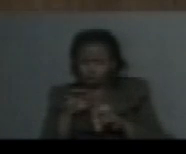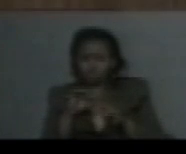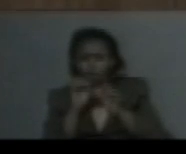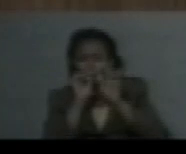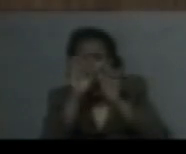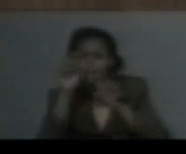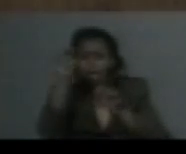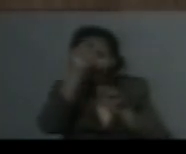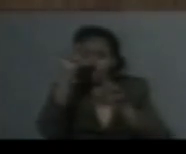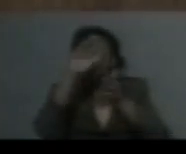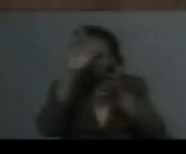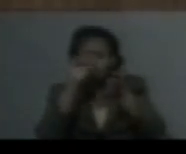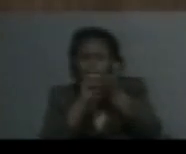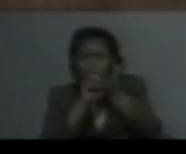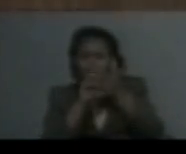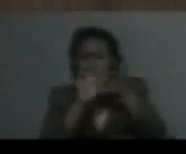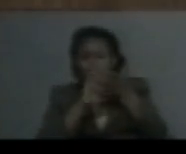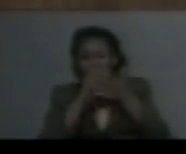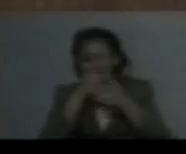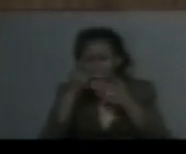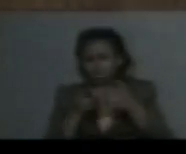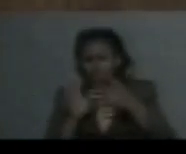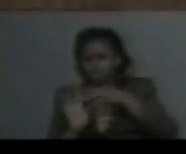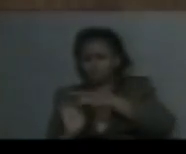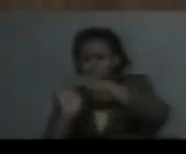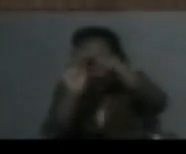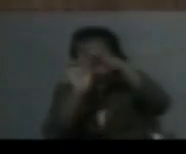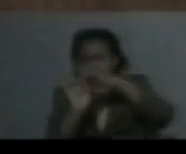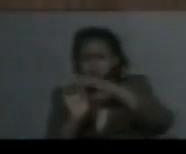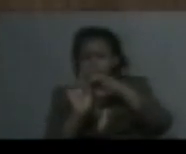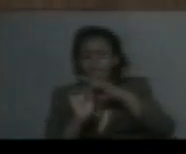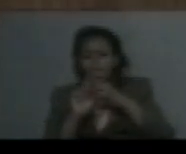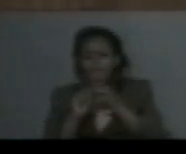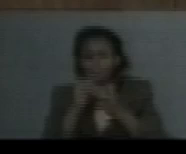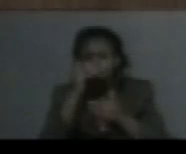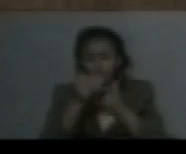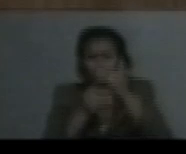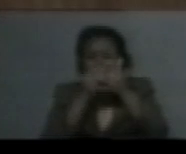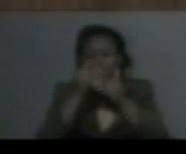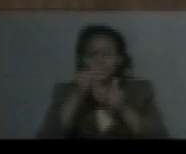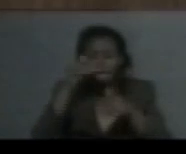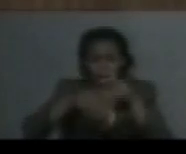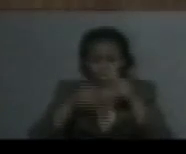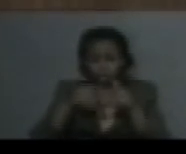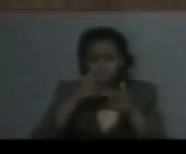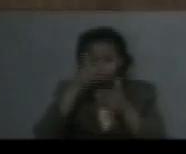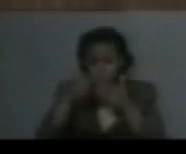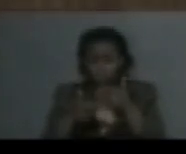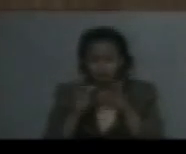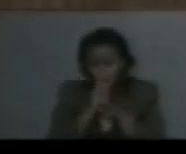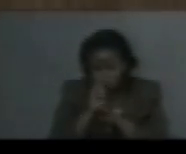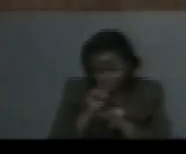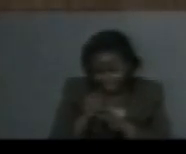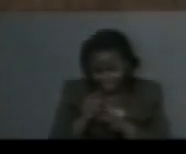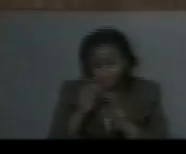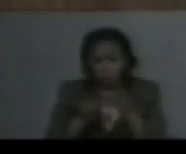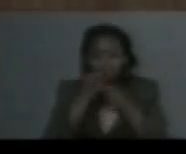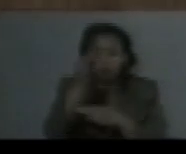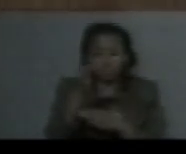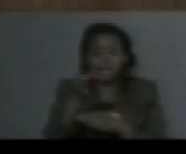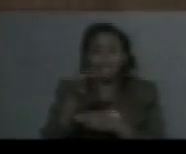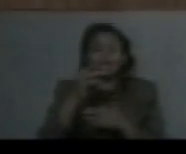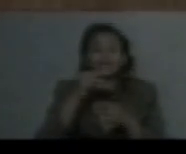Center, and the integration of this result handling system in progressive election result announcement. My lord, that is